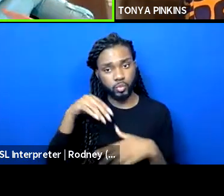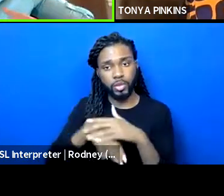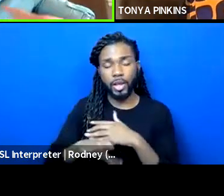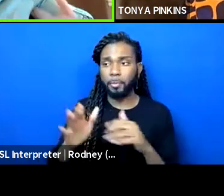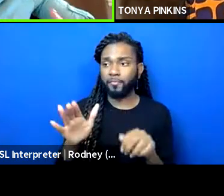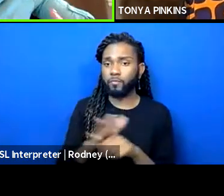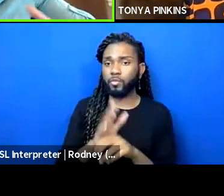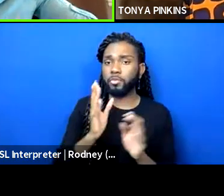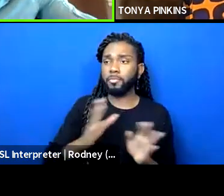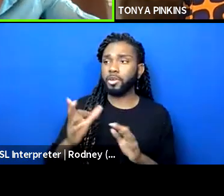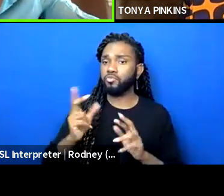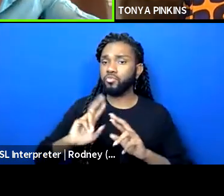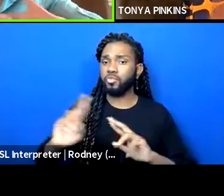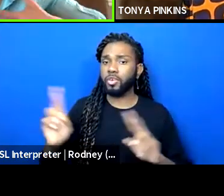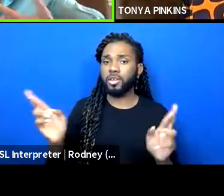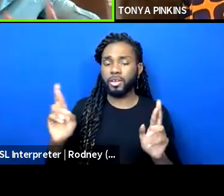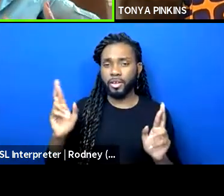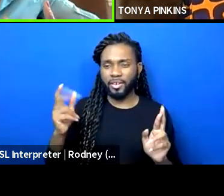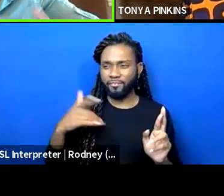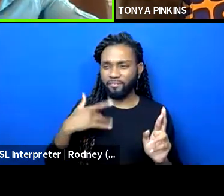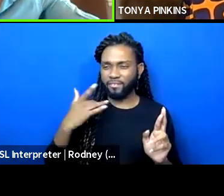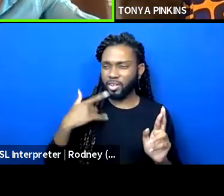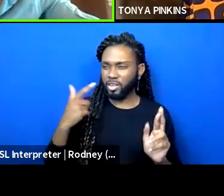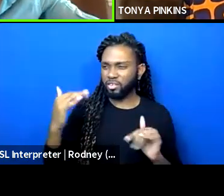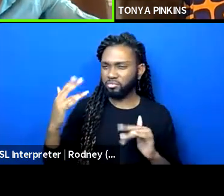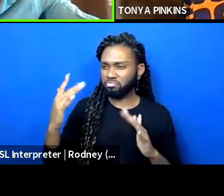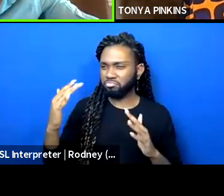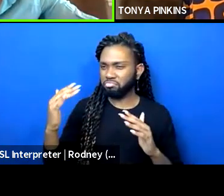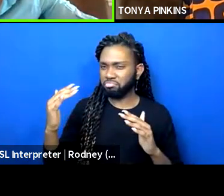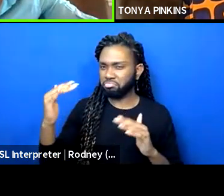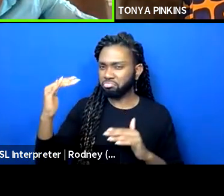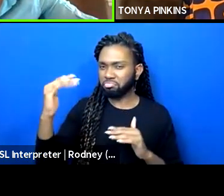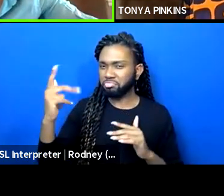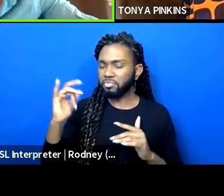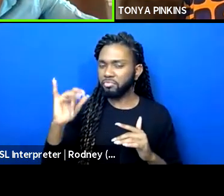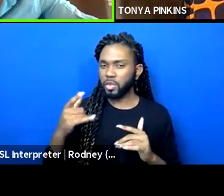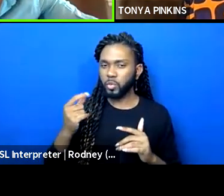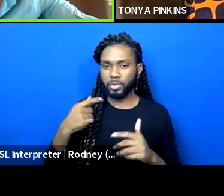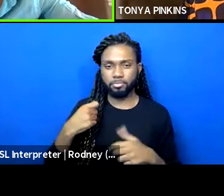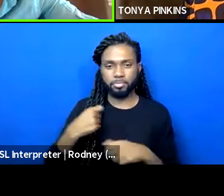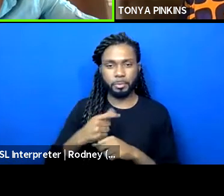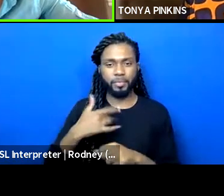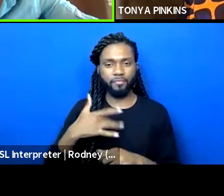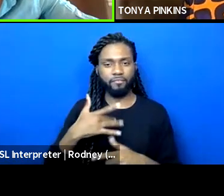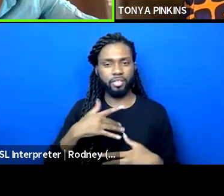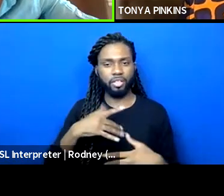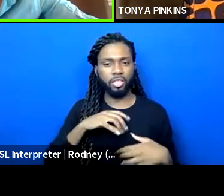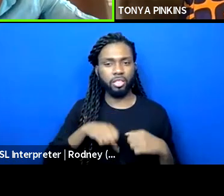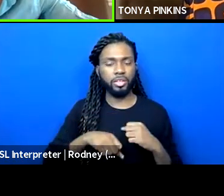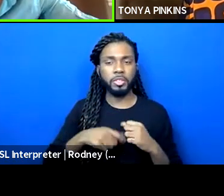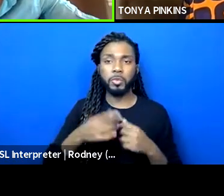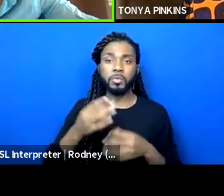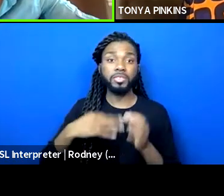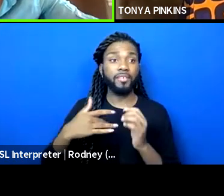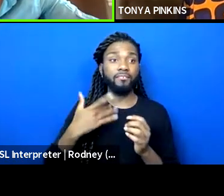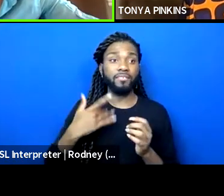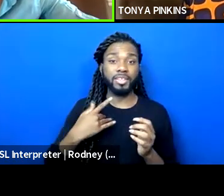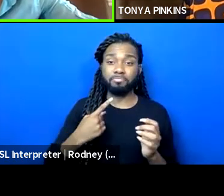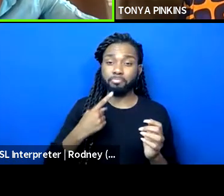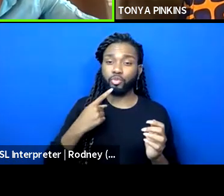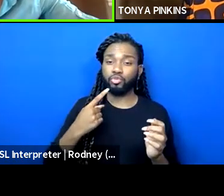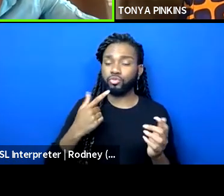and ready, that's the heartbreaking part of it. And so instead of, you know, being bitter, I really